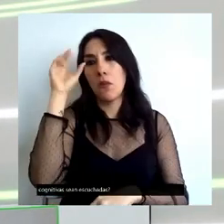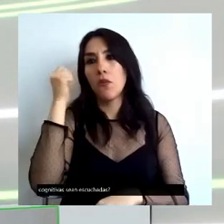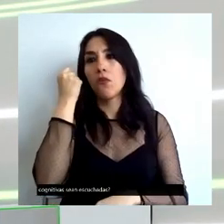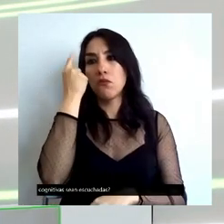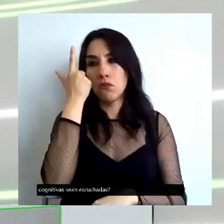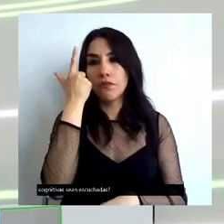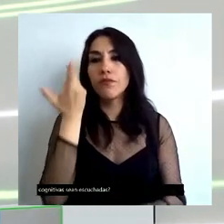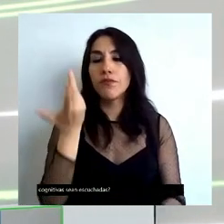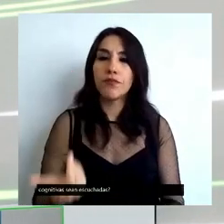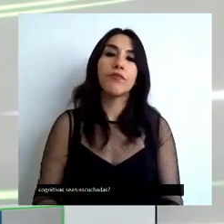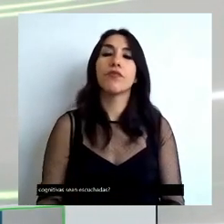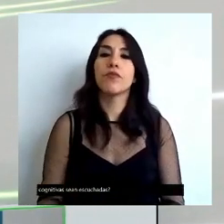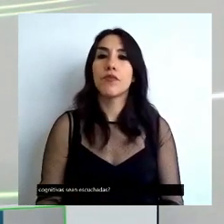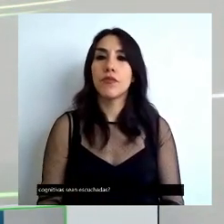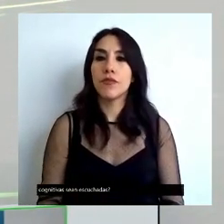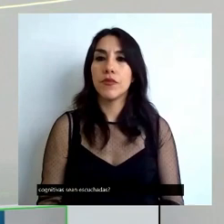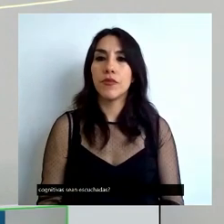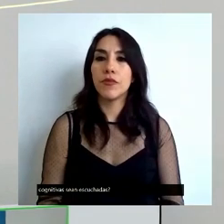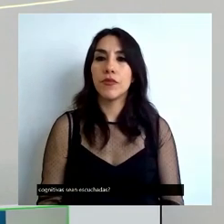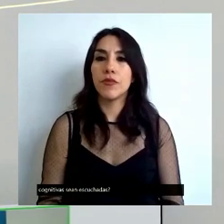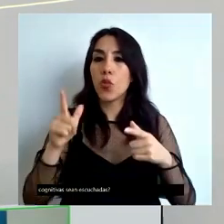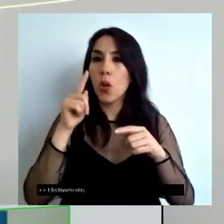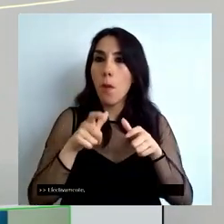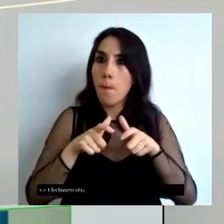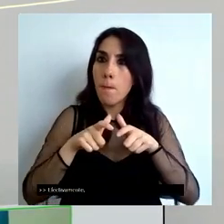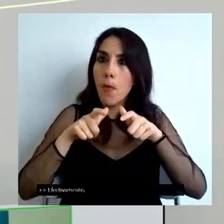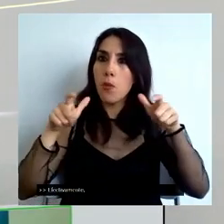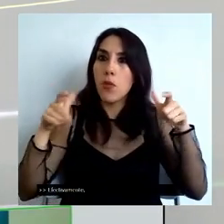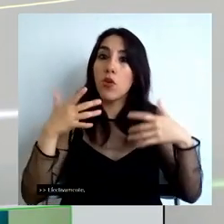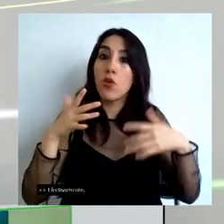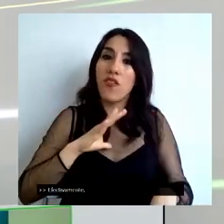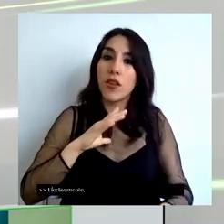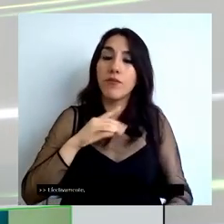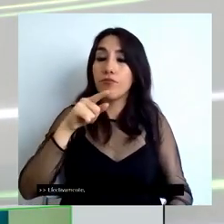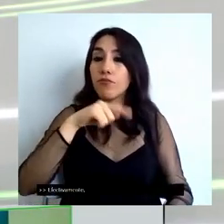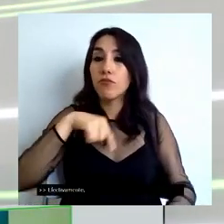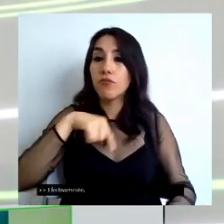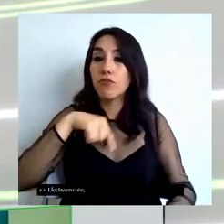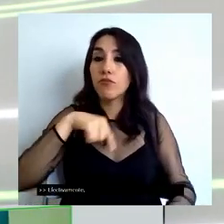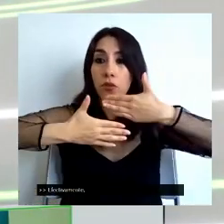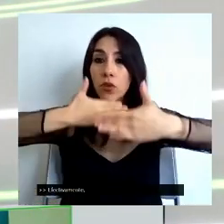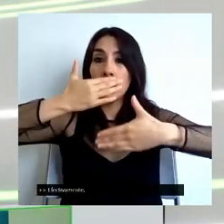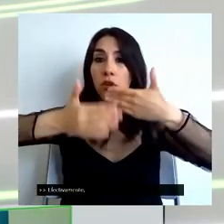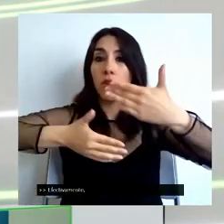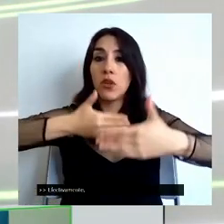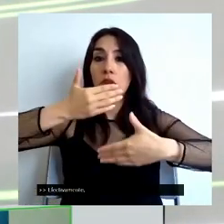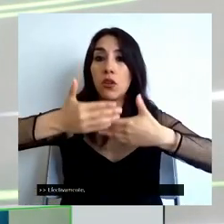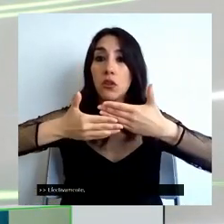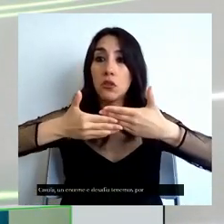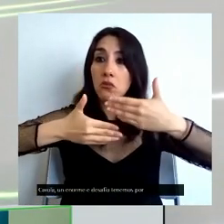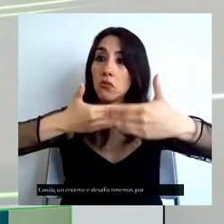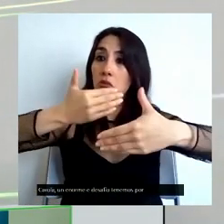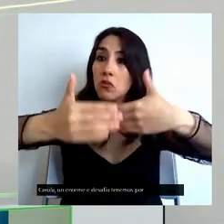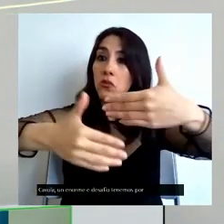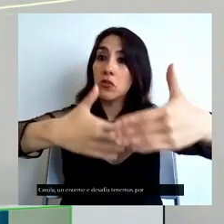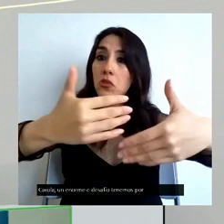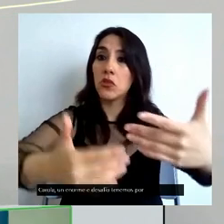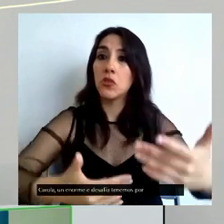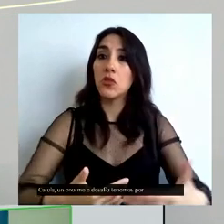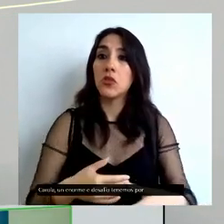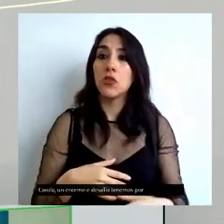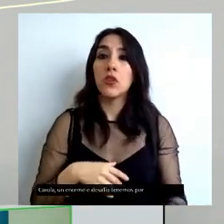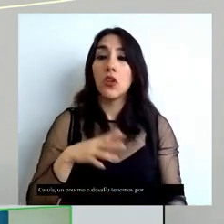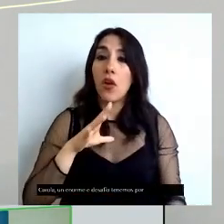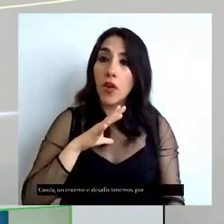So this is a big challenge that we have ahead of us. We have moved on a lot, but there is a very long road to